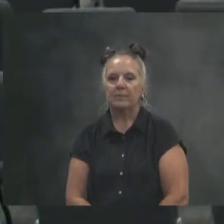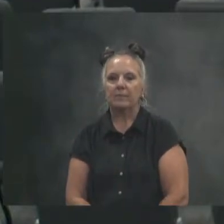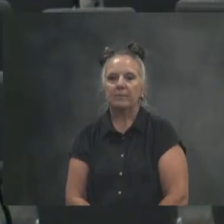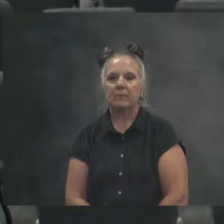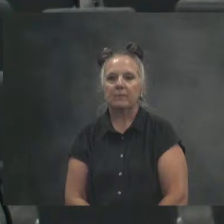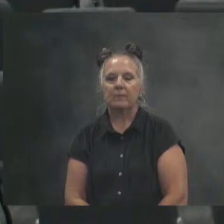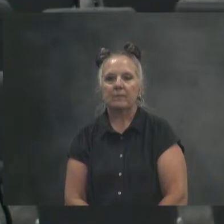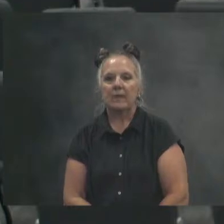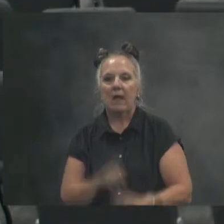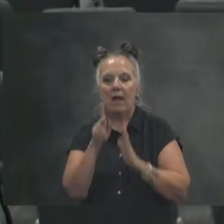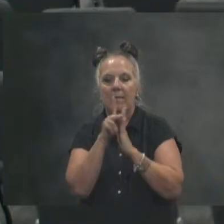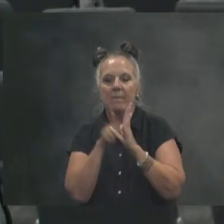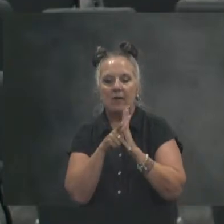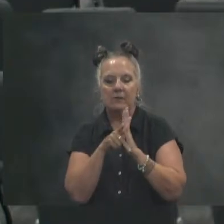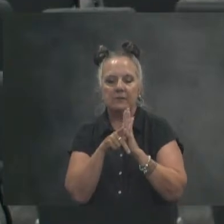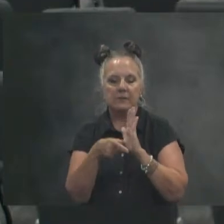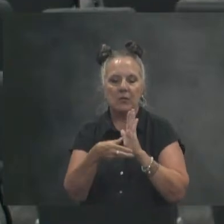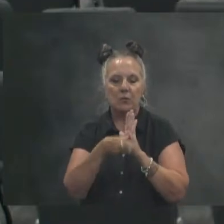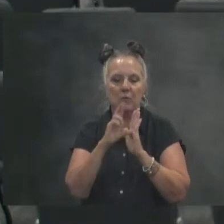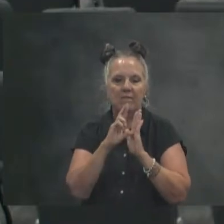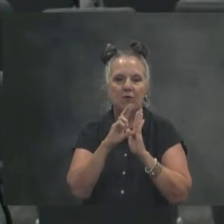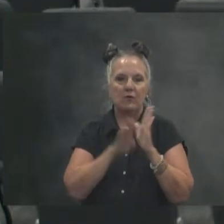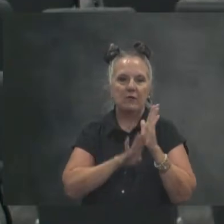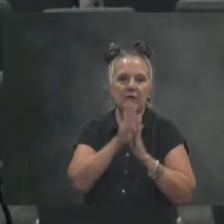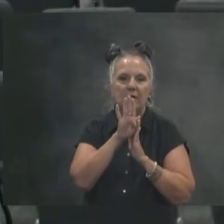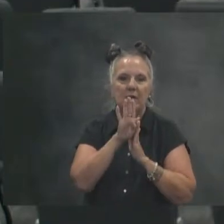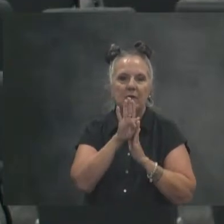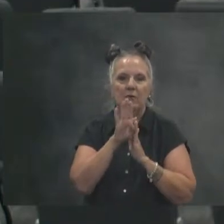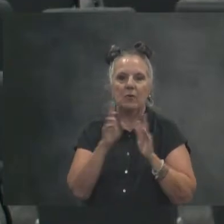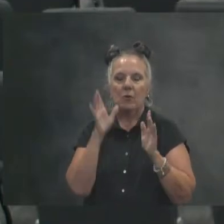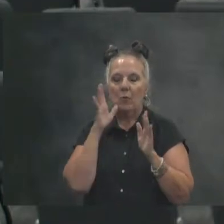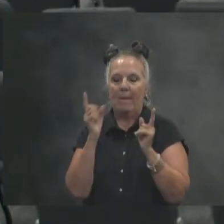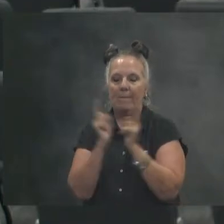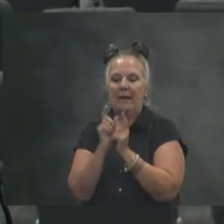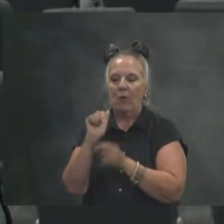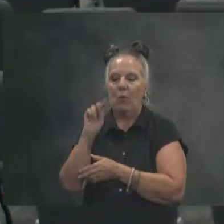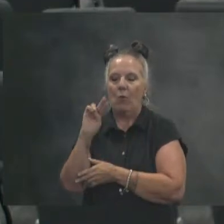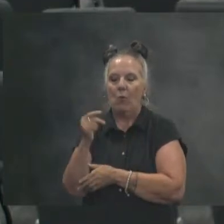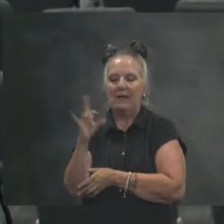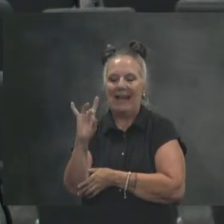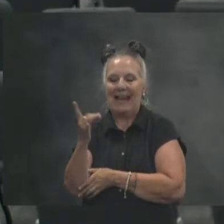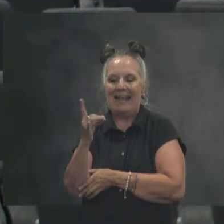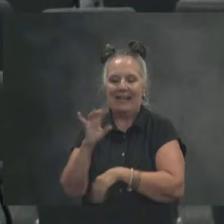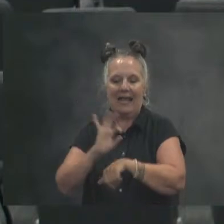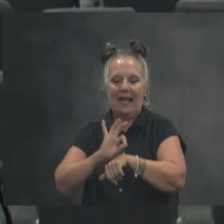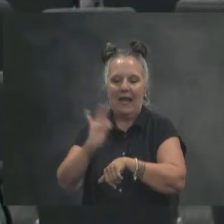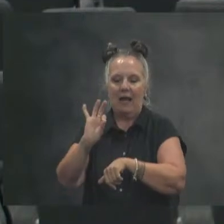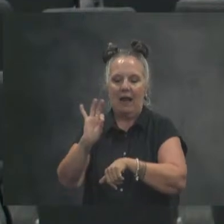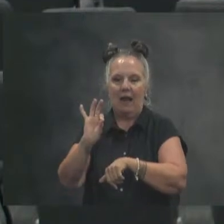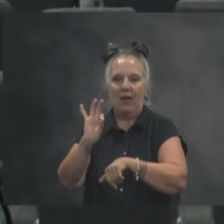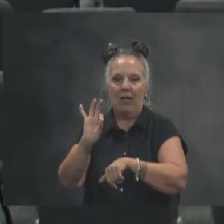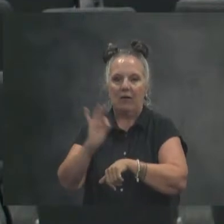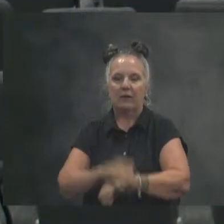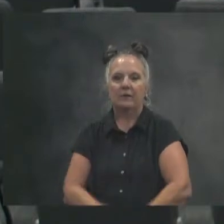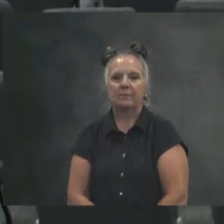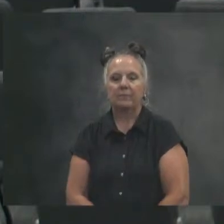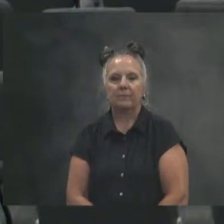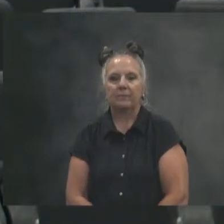Policy Review and Development Committee? Policy Committee will meet on August the 8th at 9 o'clock.